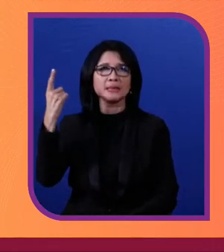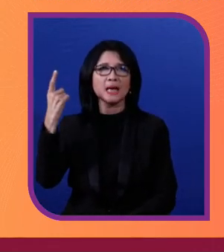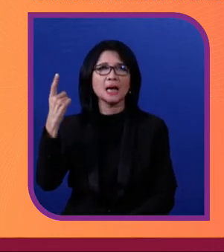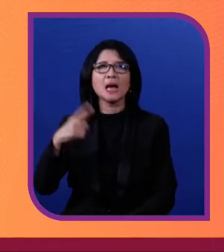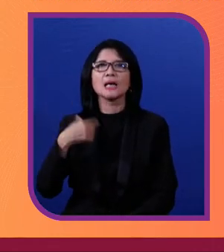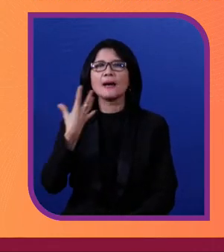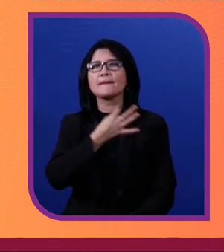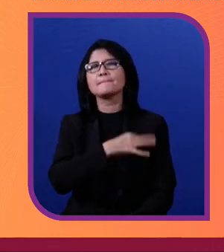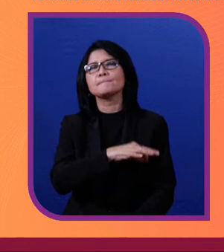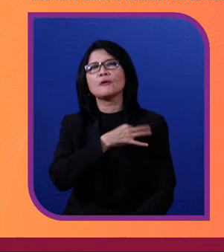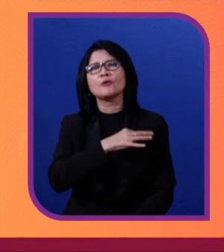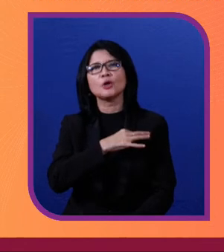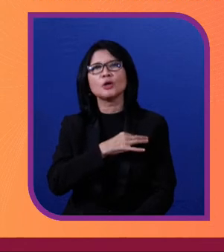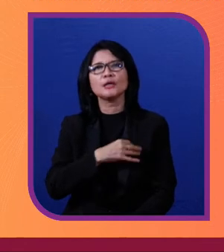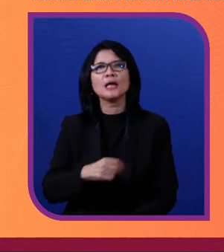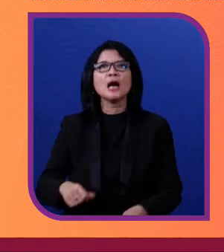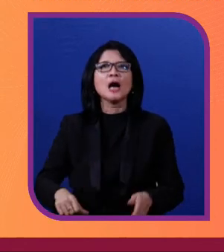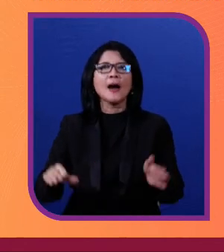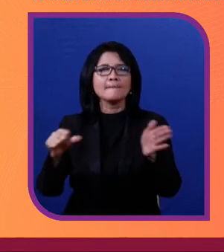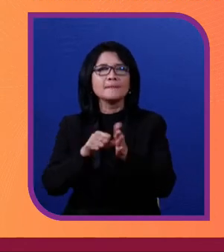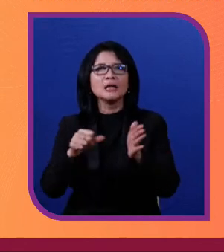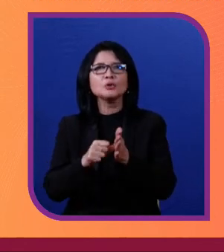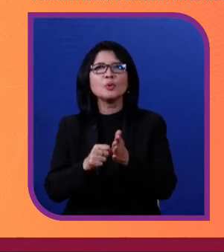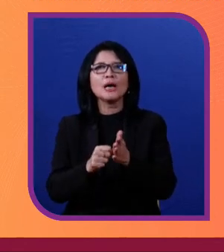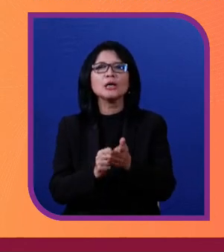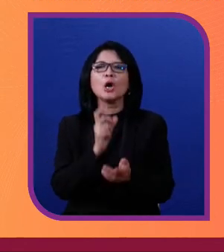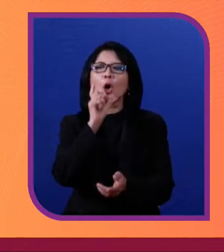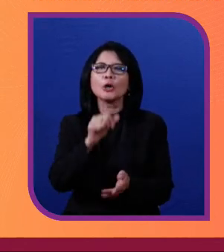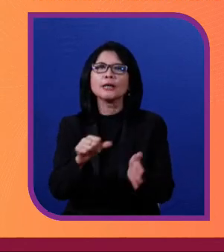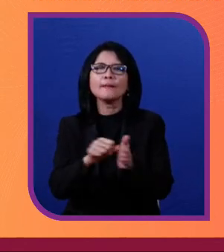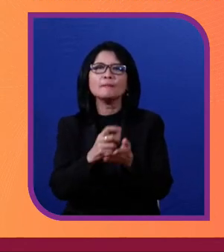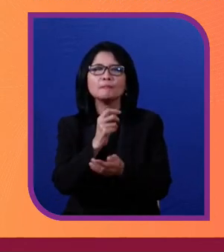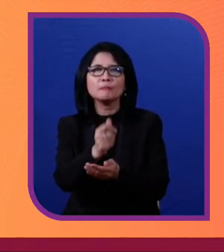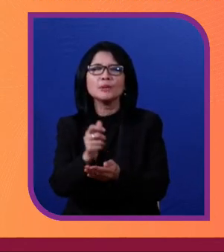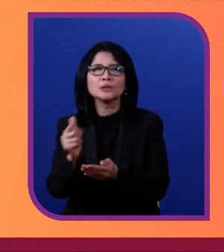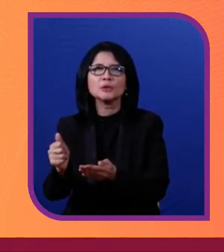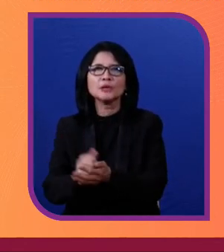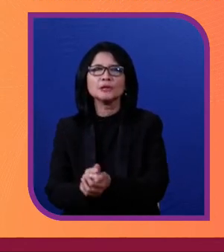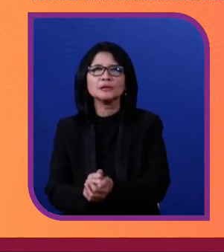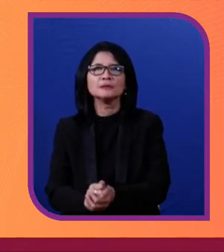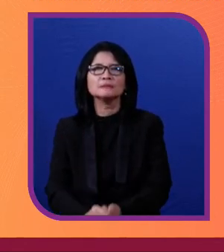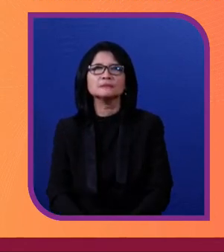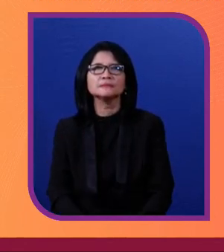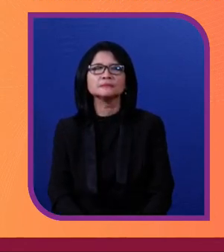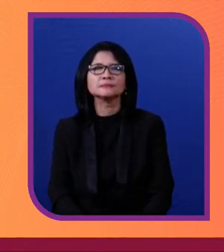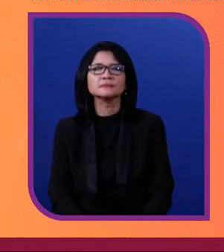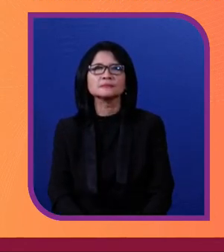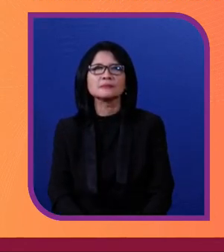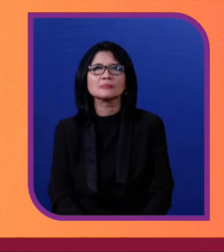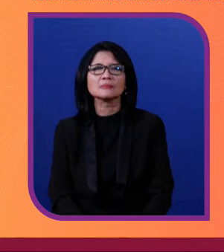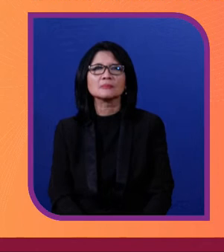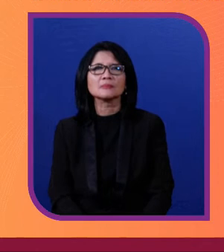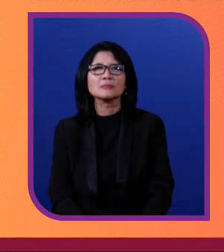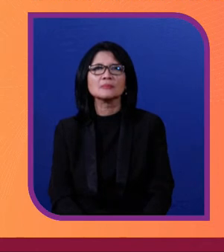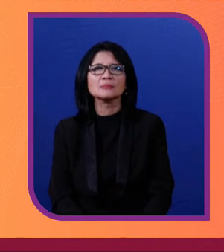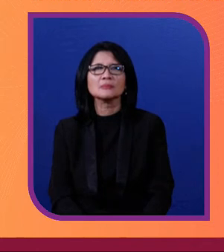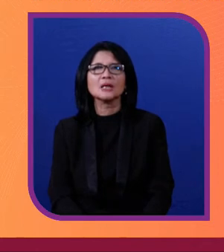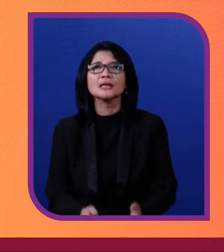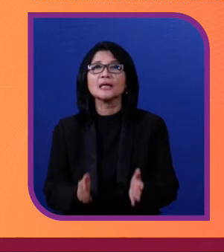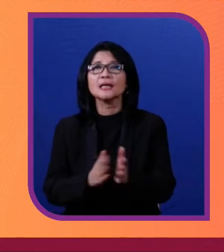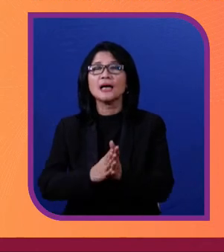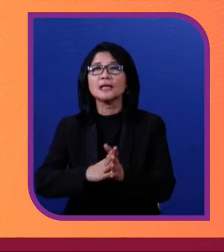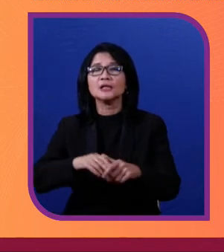Land value capture olshop limited Confessions Kim